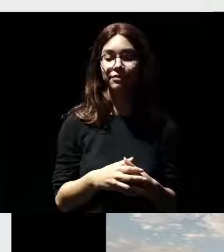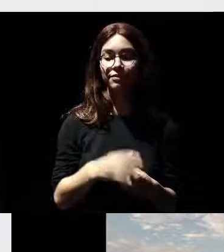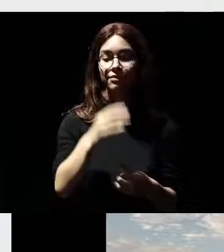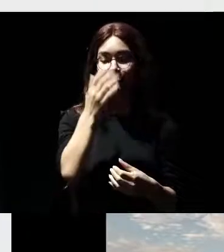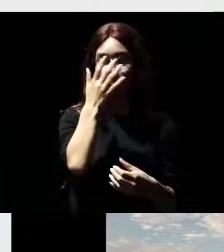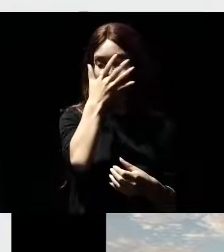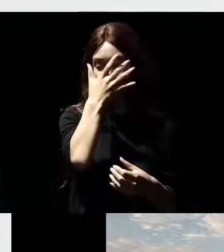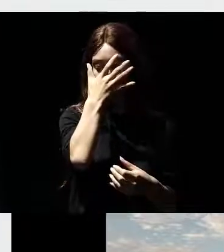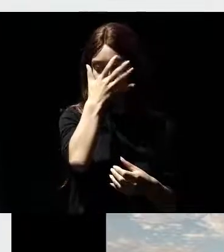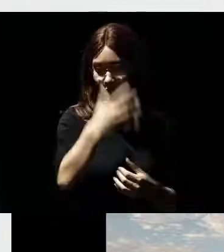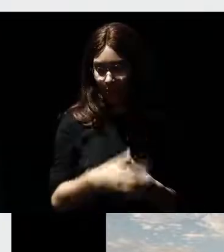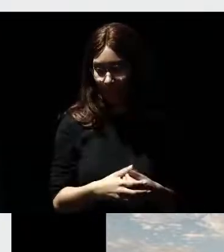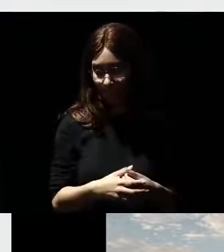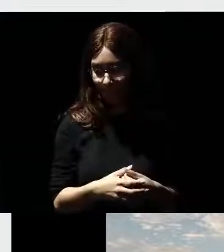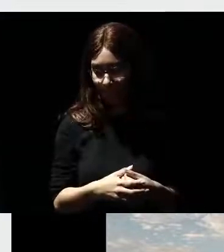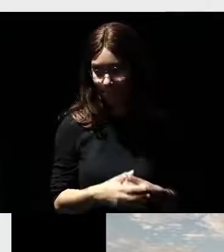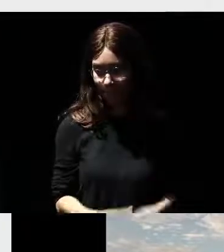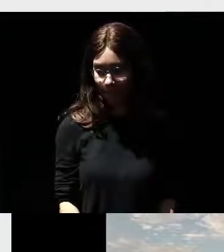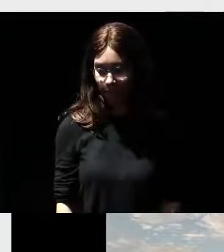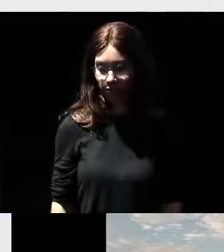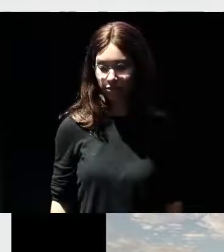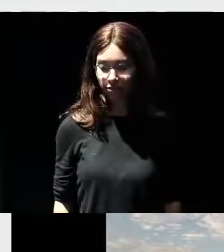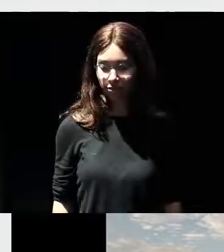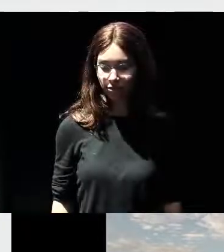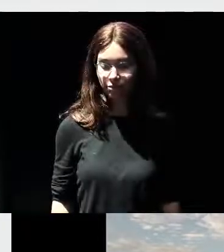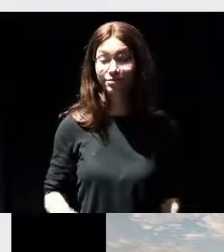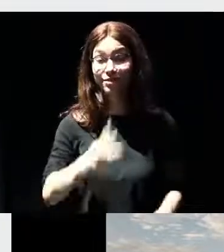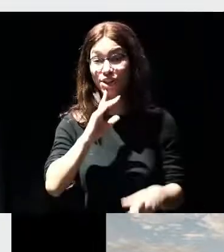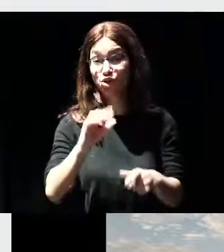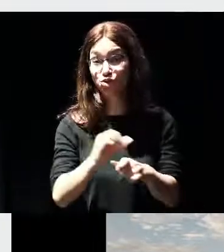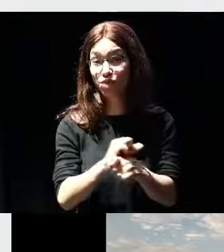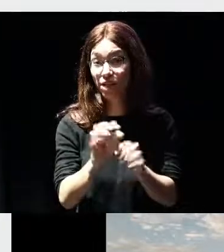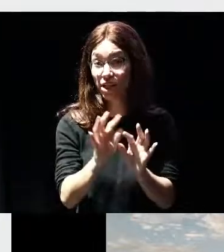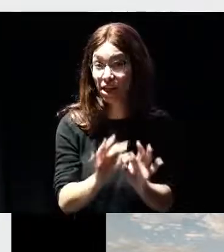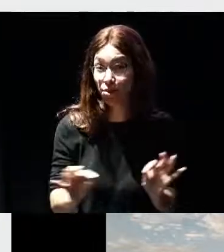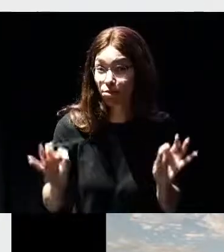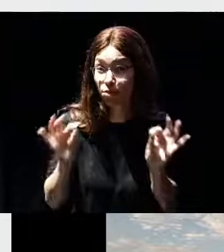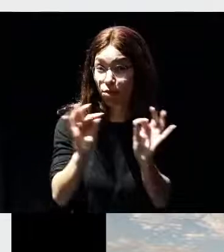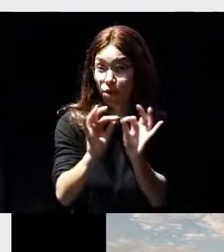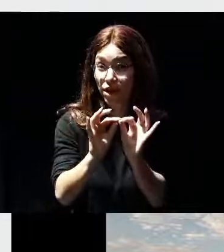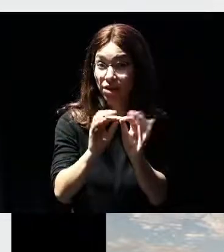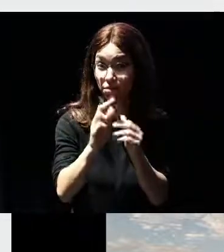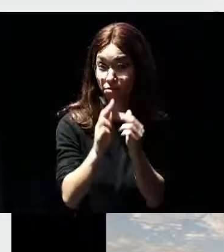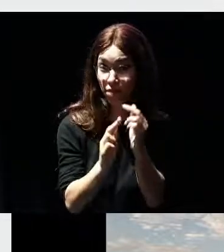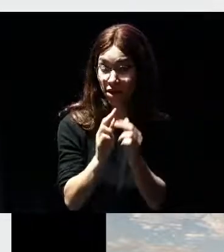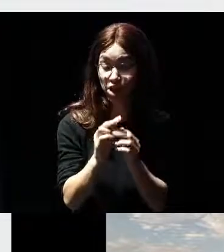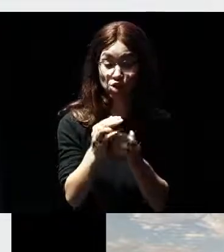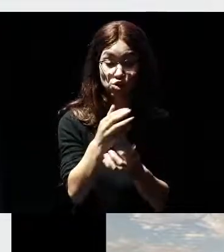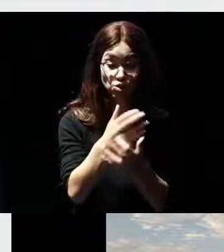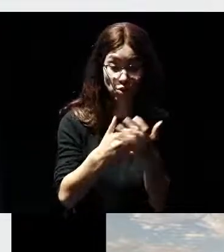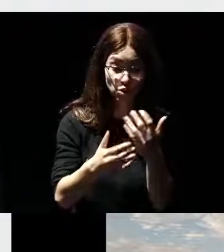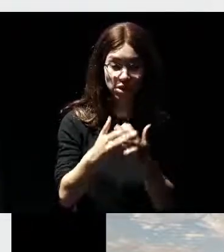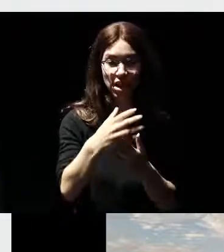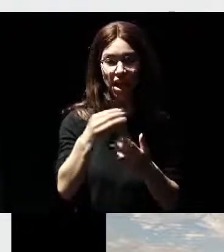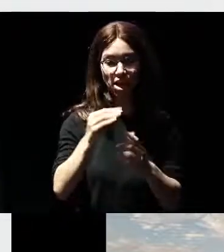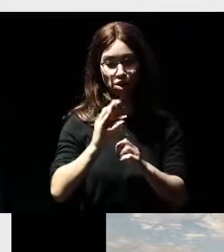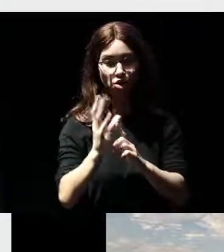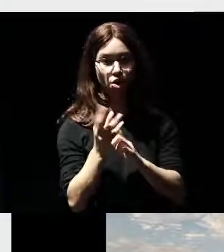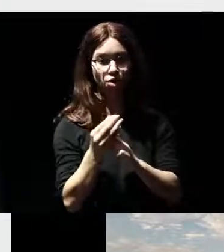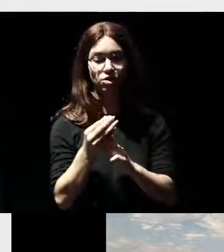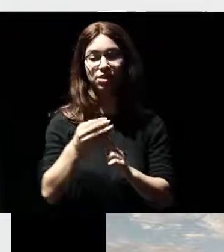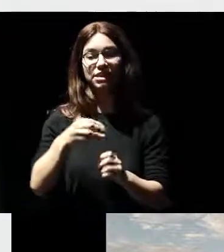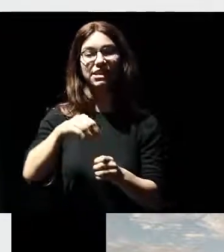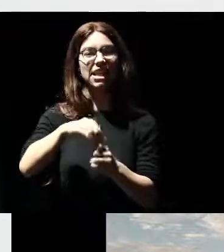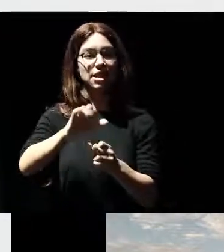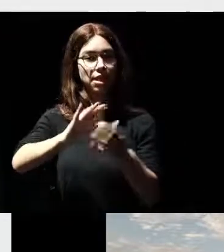a extremely important building socially, culturally in Winnipeg. Winnipeg has